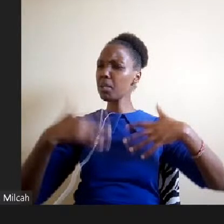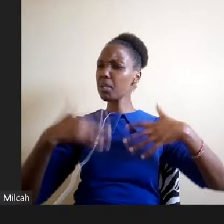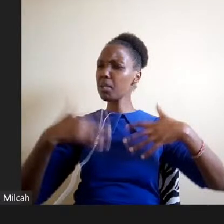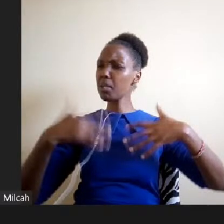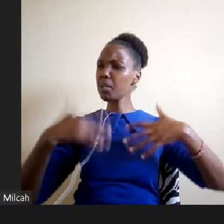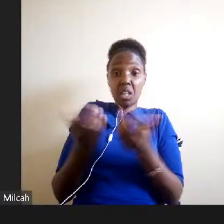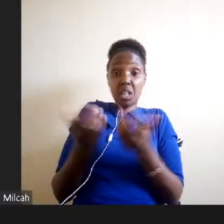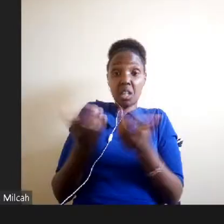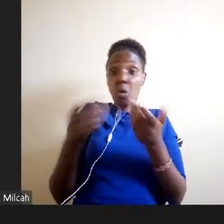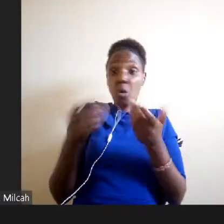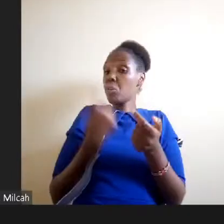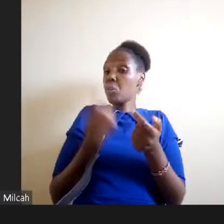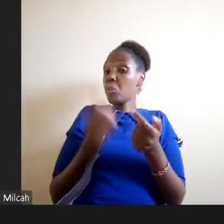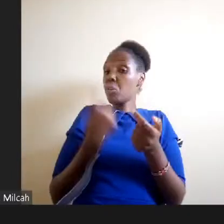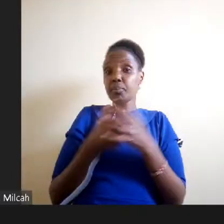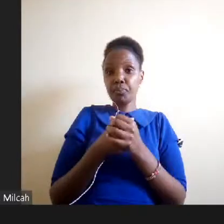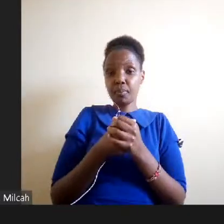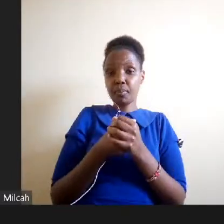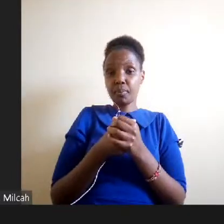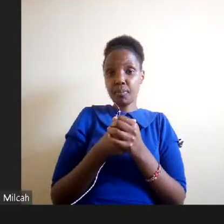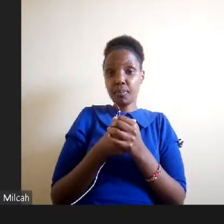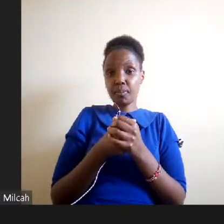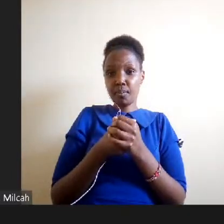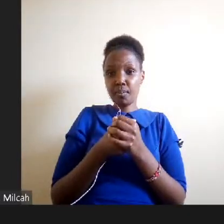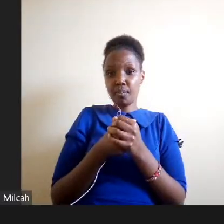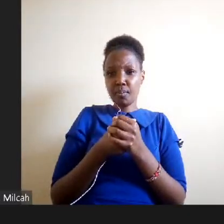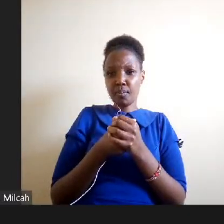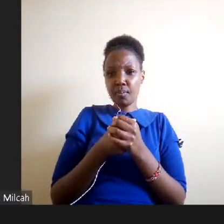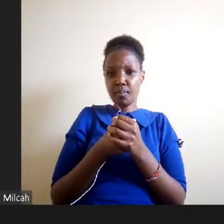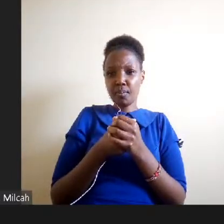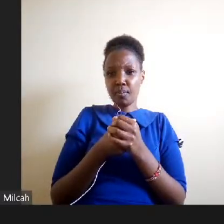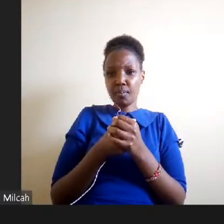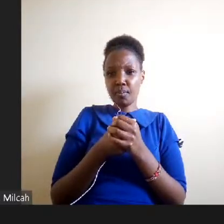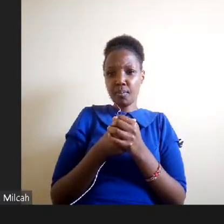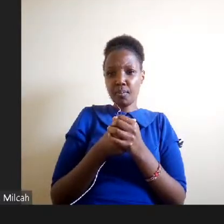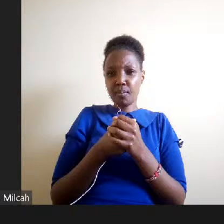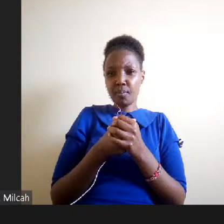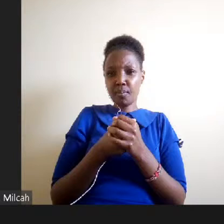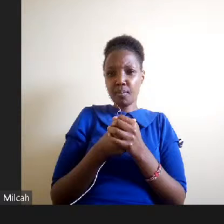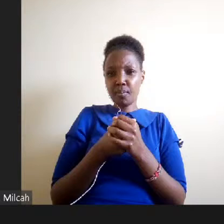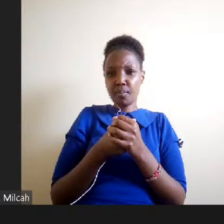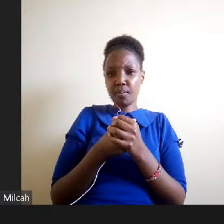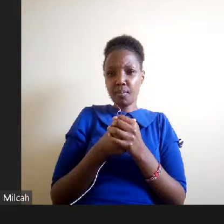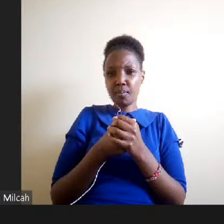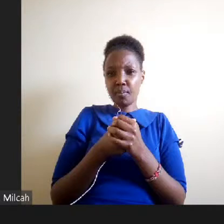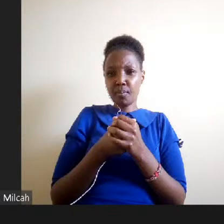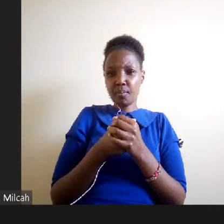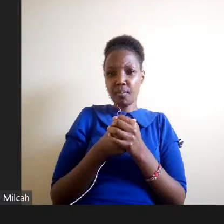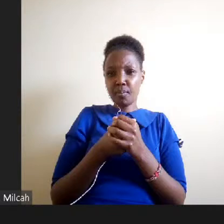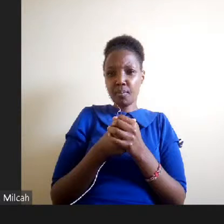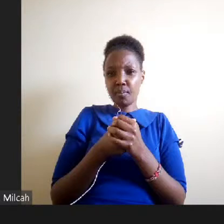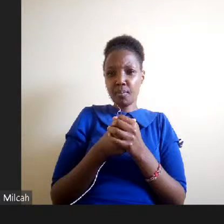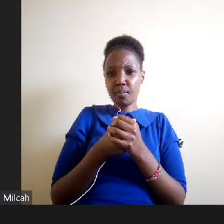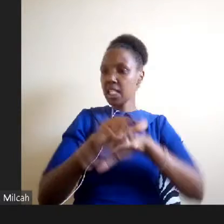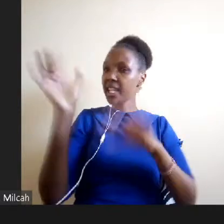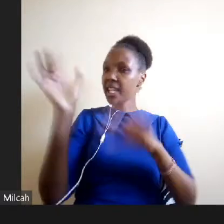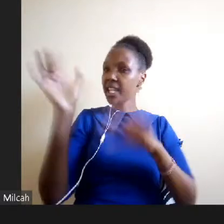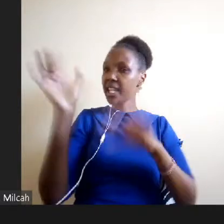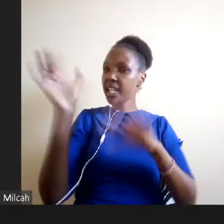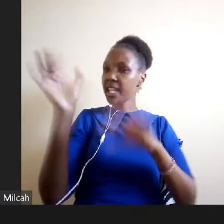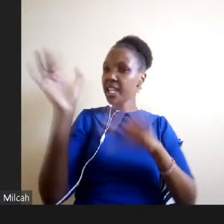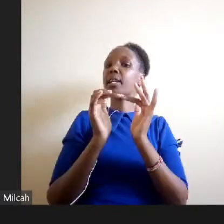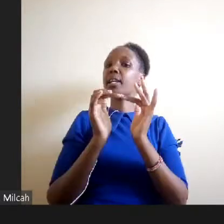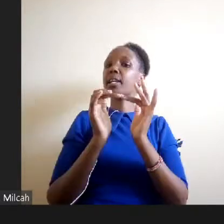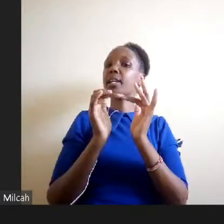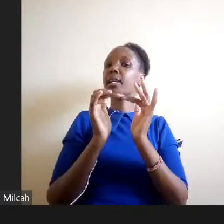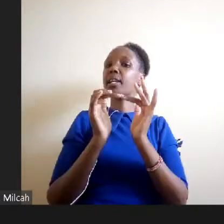comes from the definition of children getting into online platforms and talking